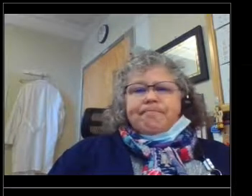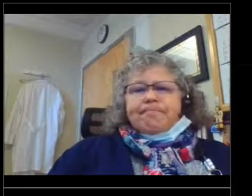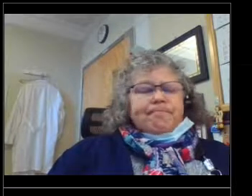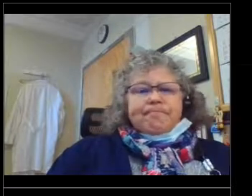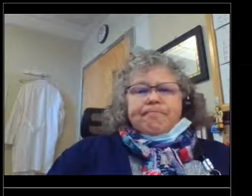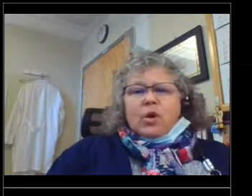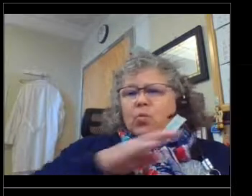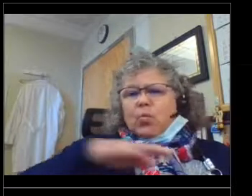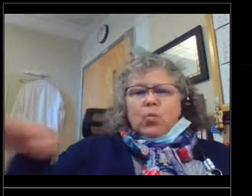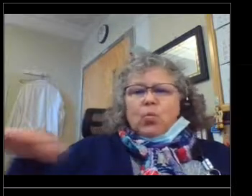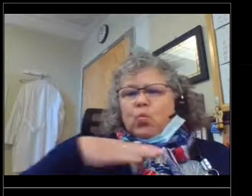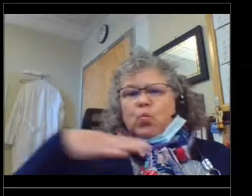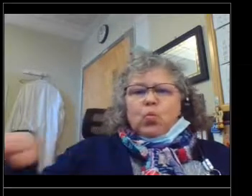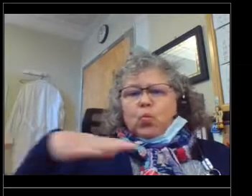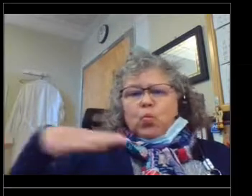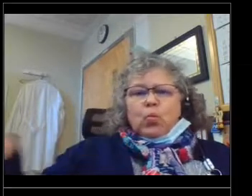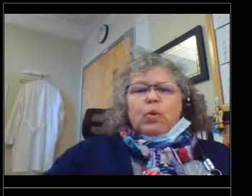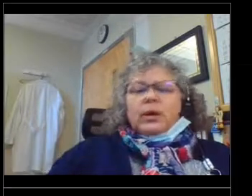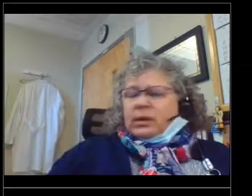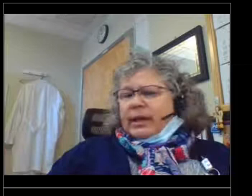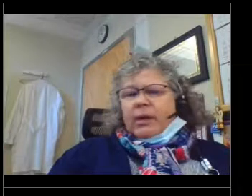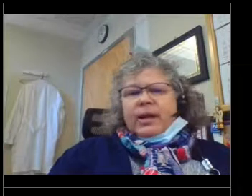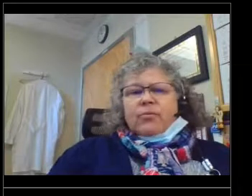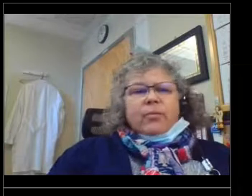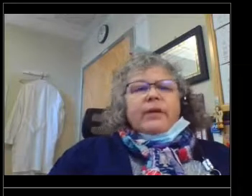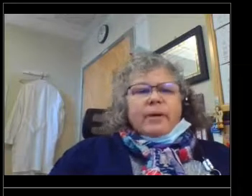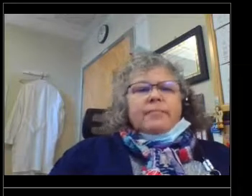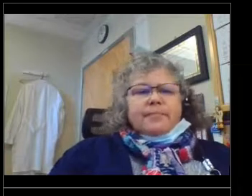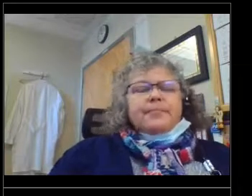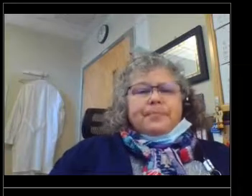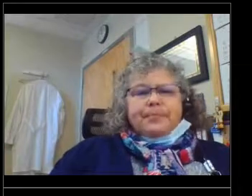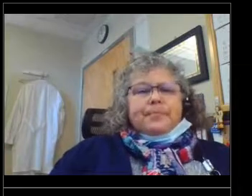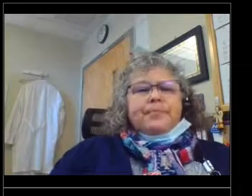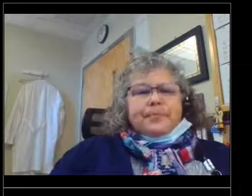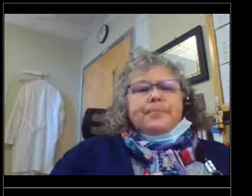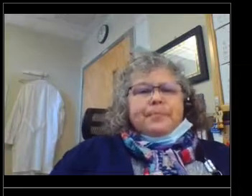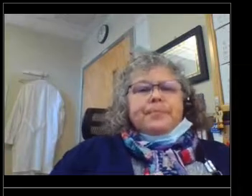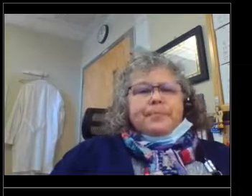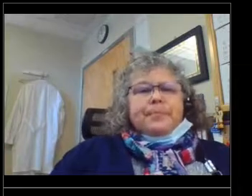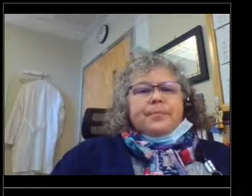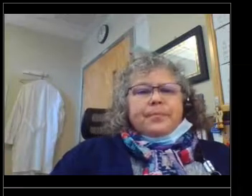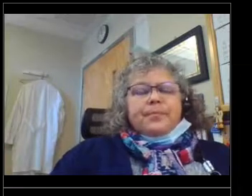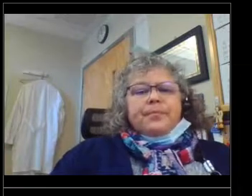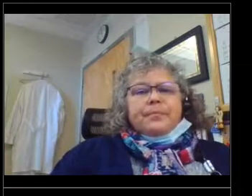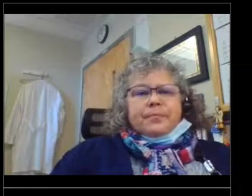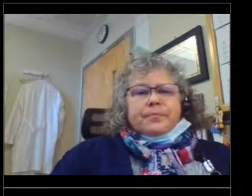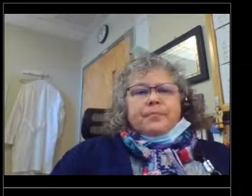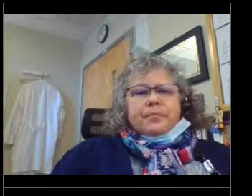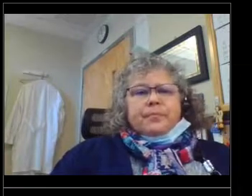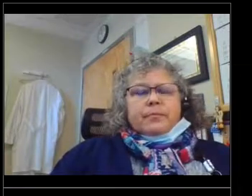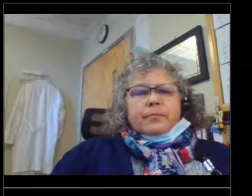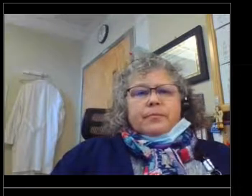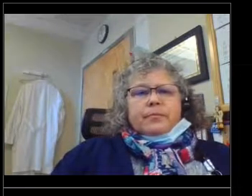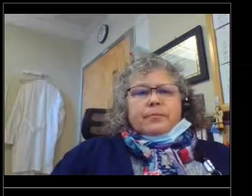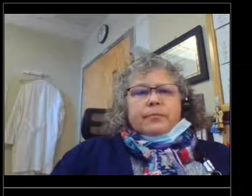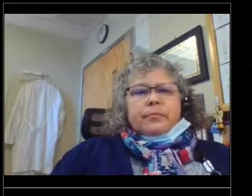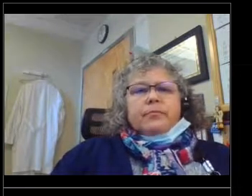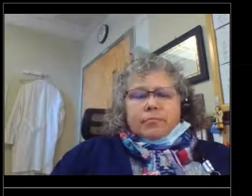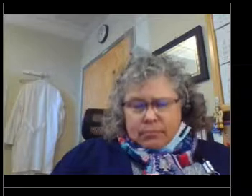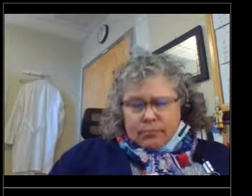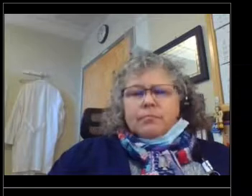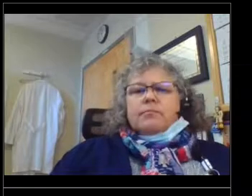Remote sites are not in the equation. So Yeah, it's we're getting just, rid of them. yeah, they're not defined,